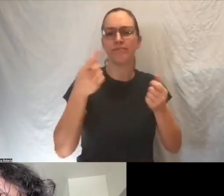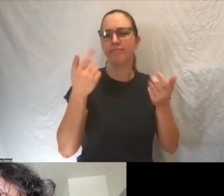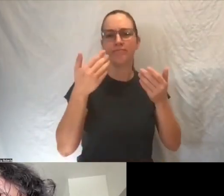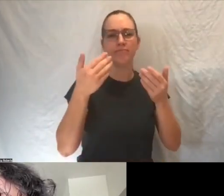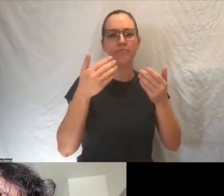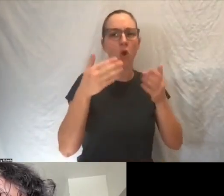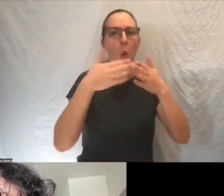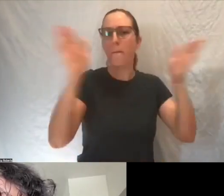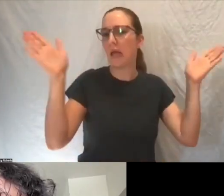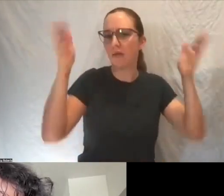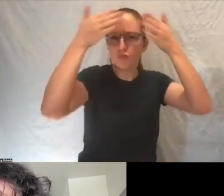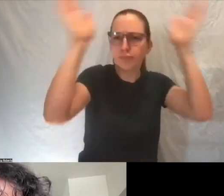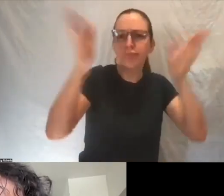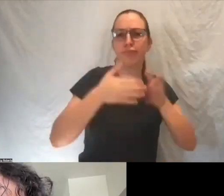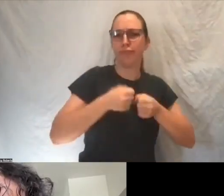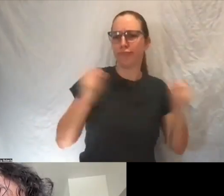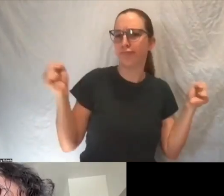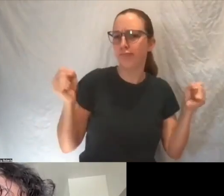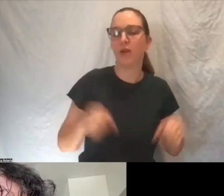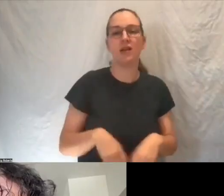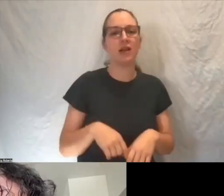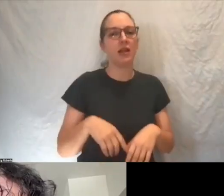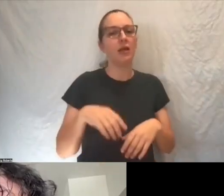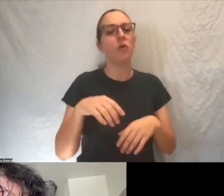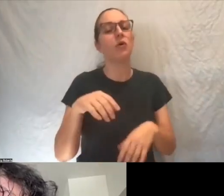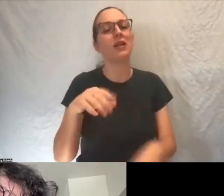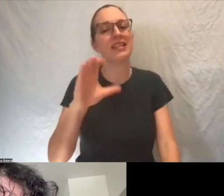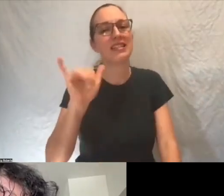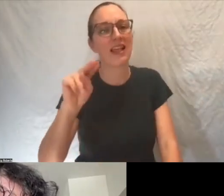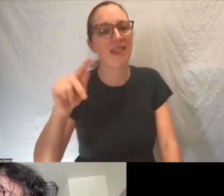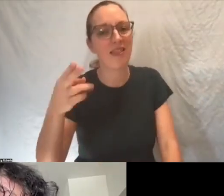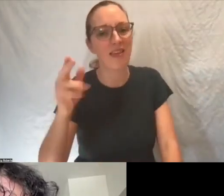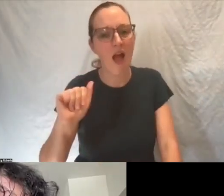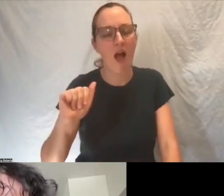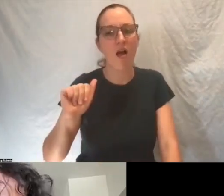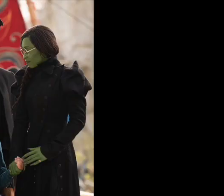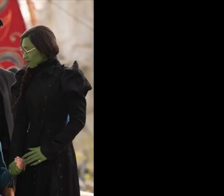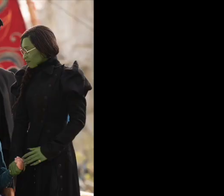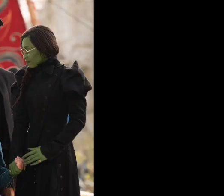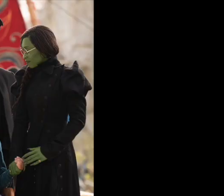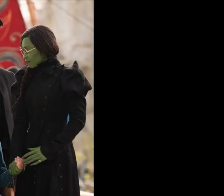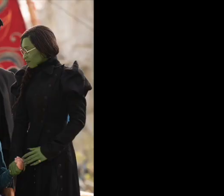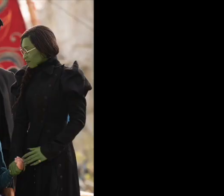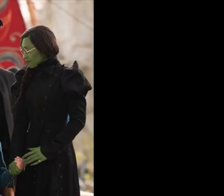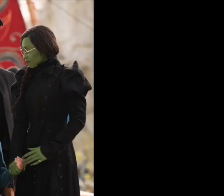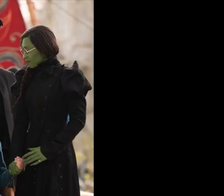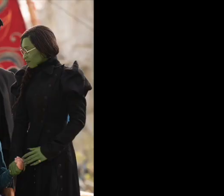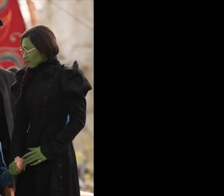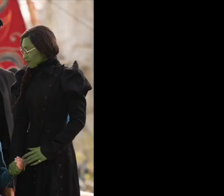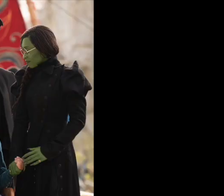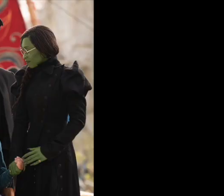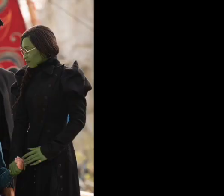Cynthia because of the connection that you had. It felt like you were sisters. I mean, I believed it. I was